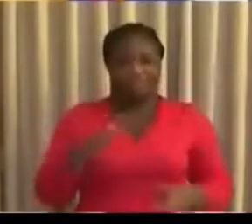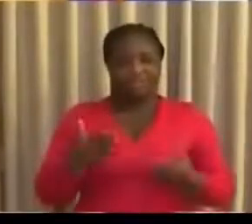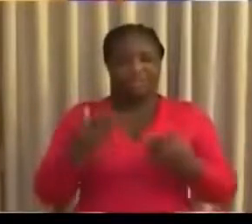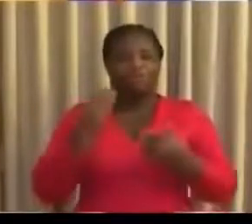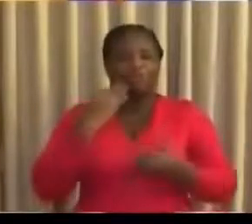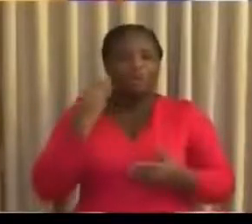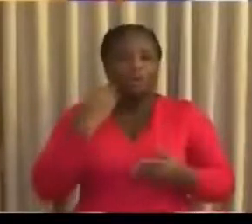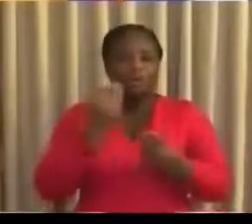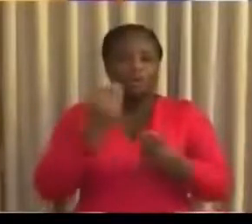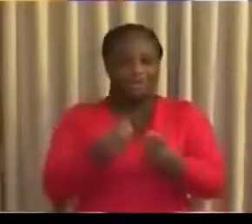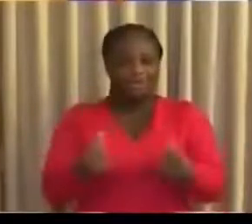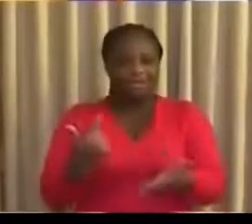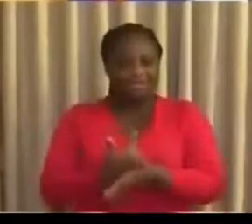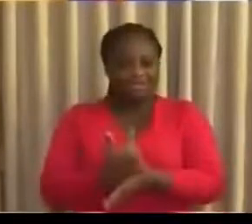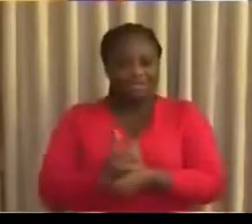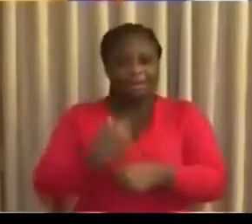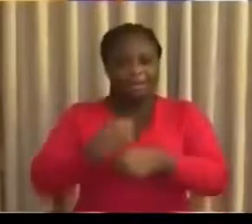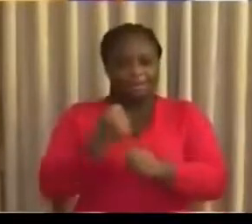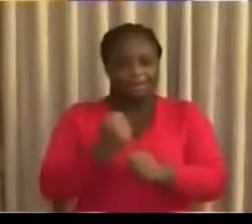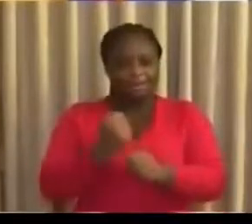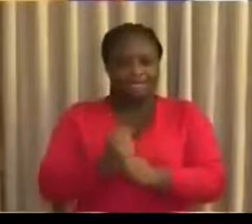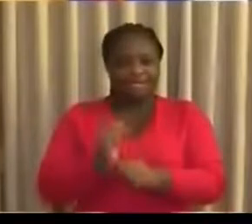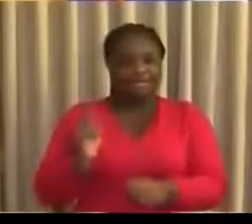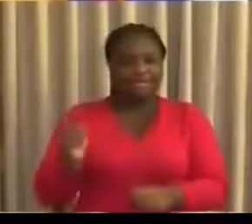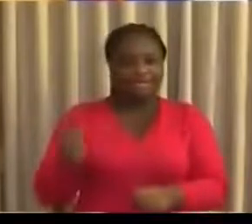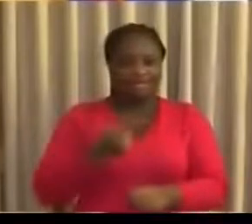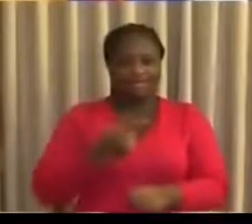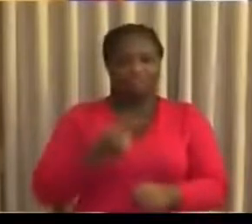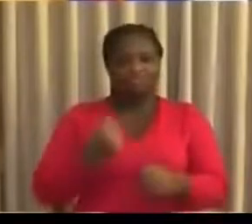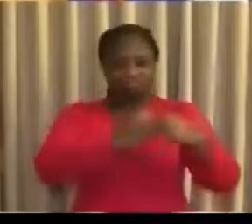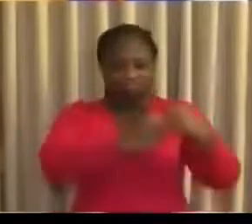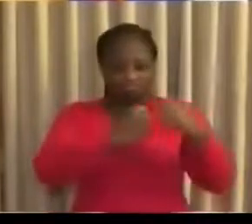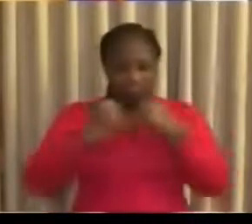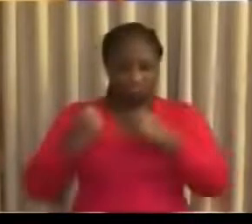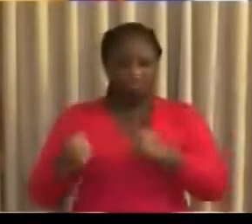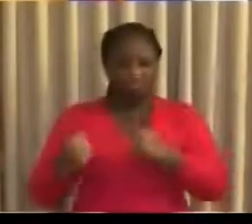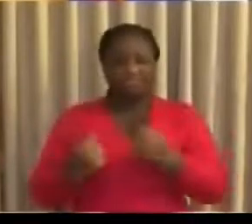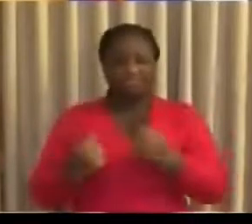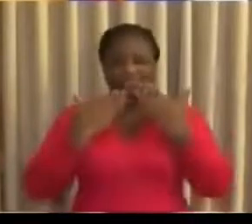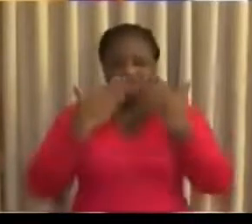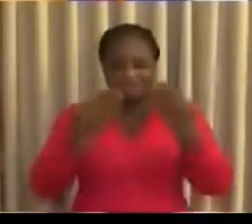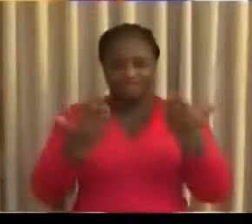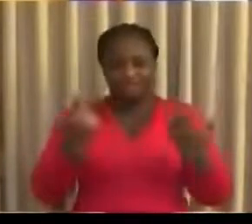make her great and strong. I thank you for your attention. Good night.